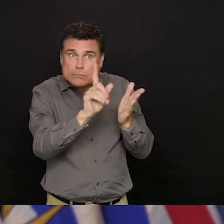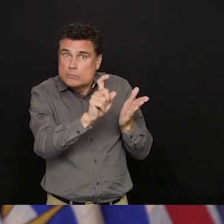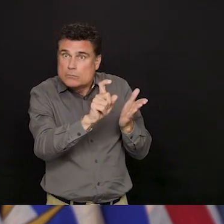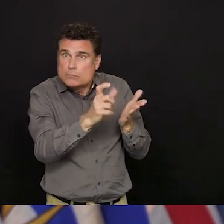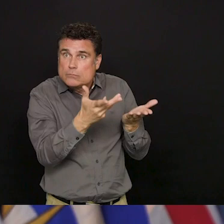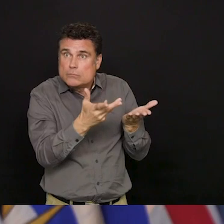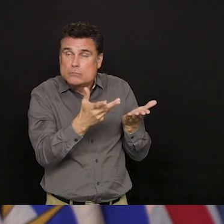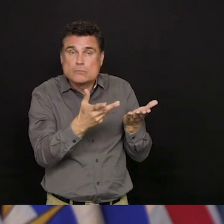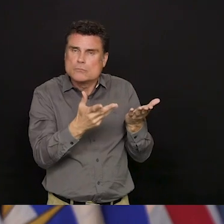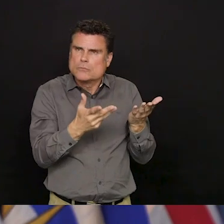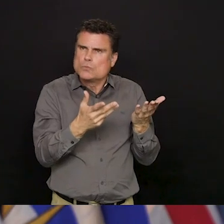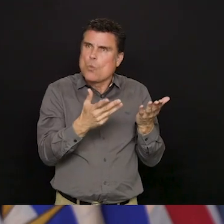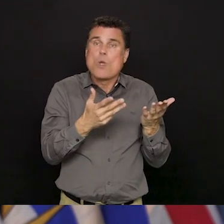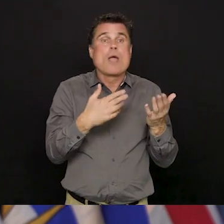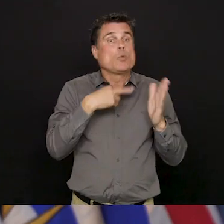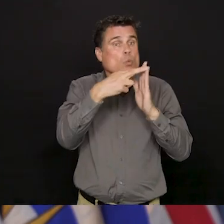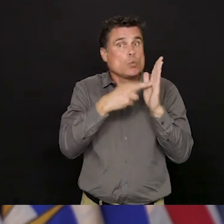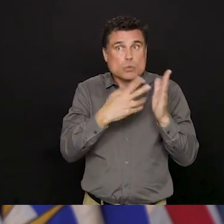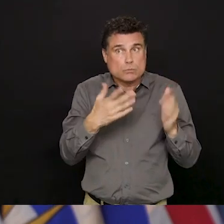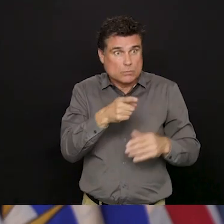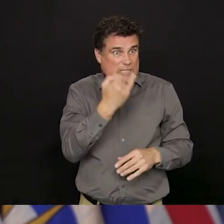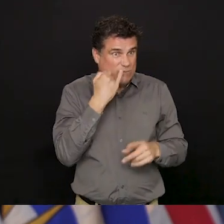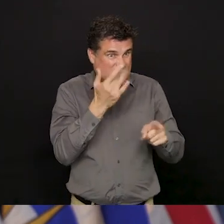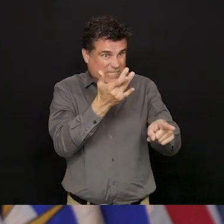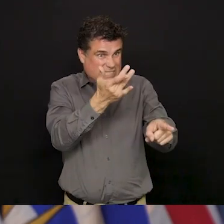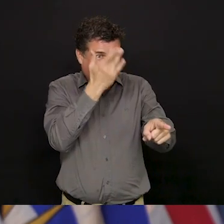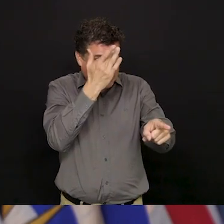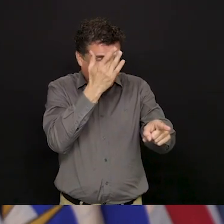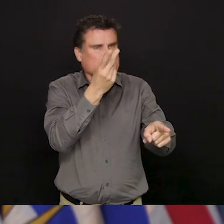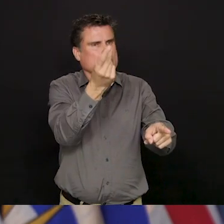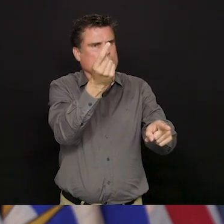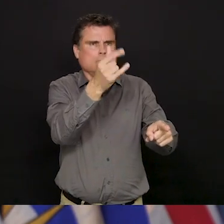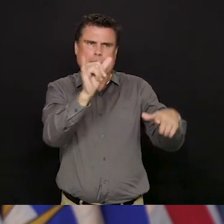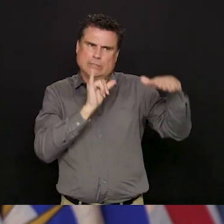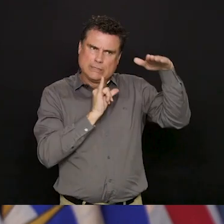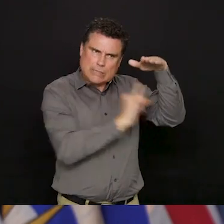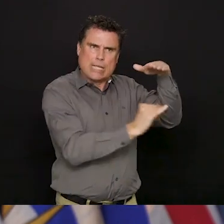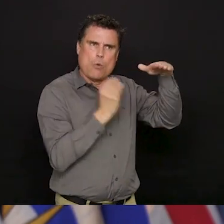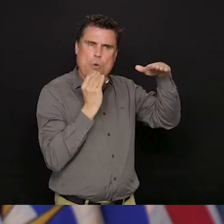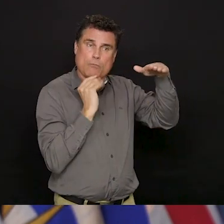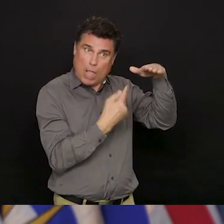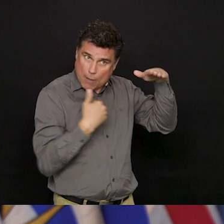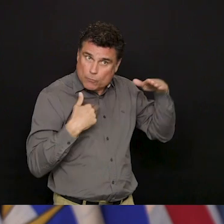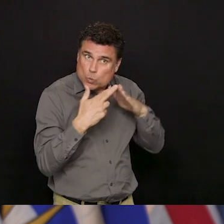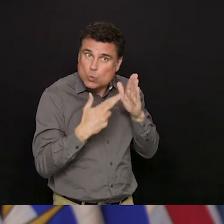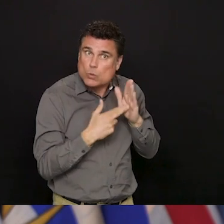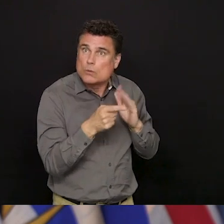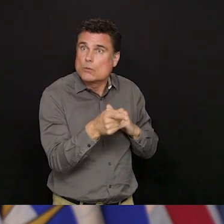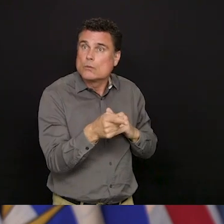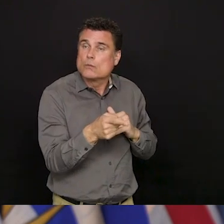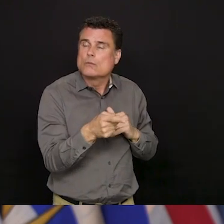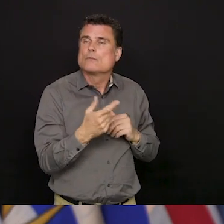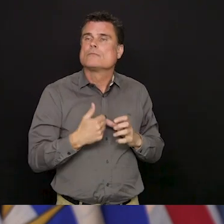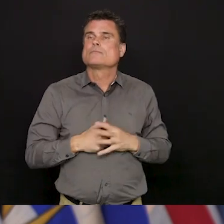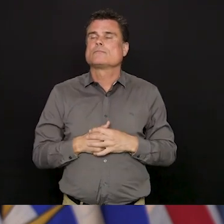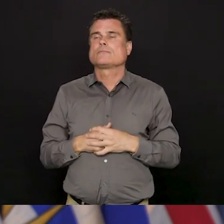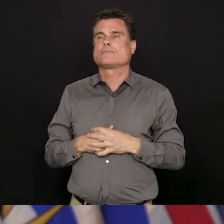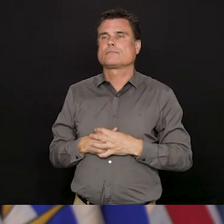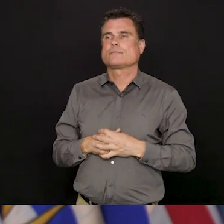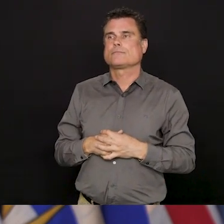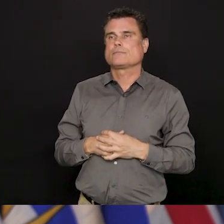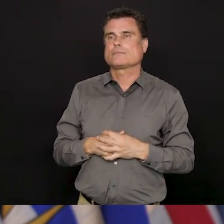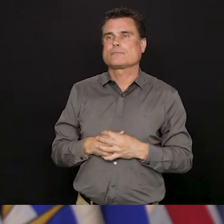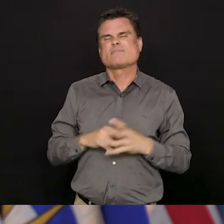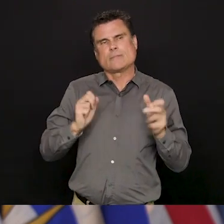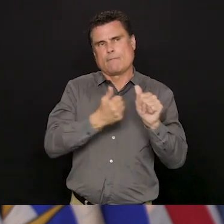were not feeling well, whether there was oversight of those. And so obviously a number of quite a few others of